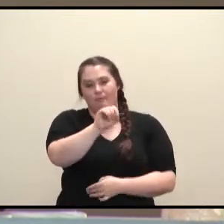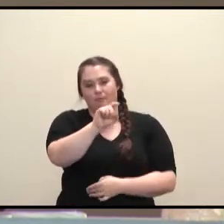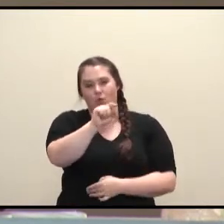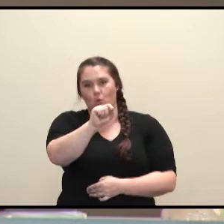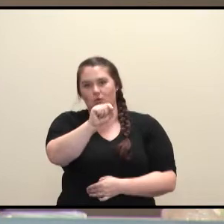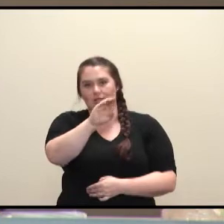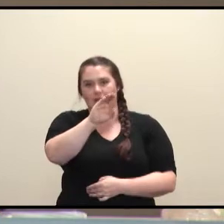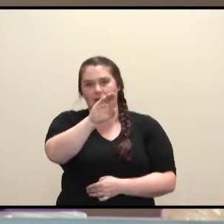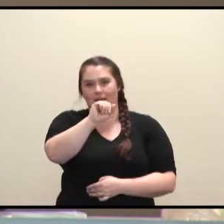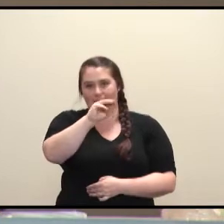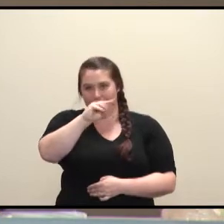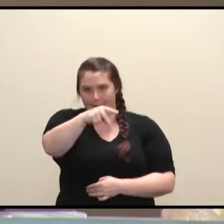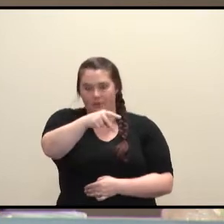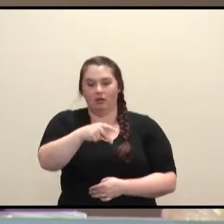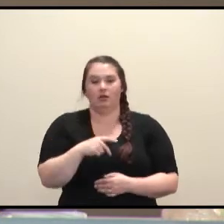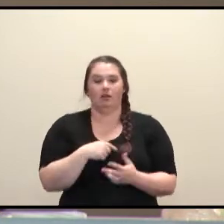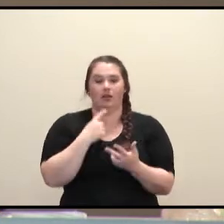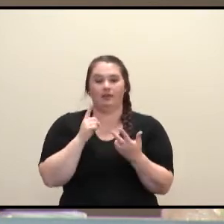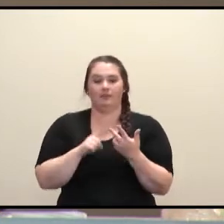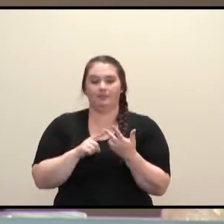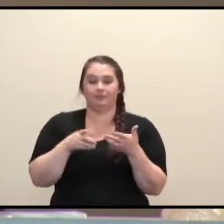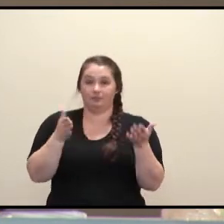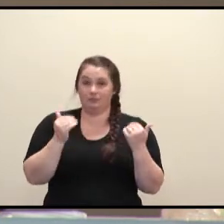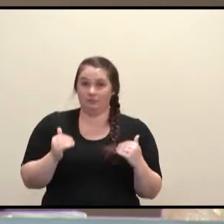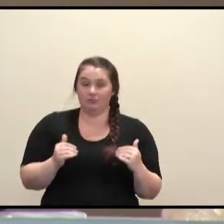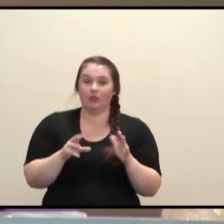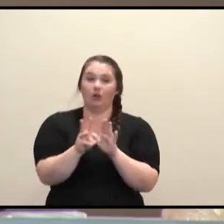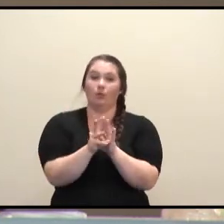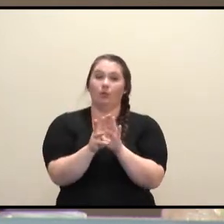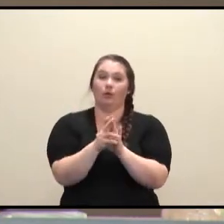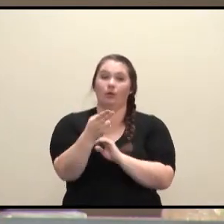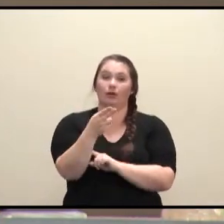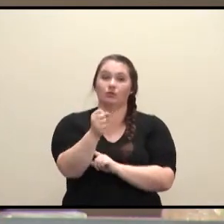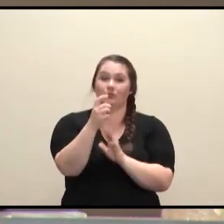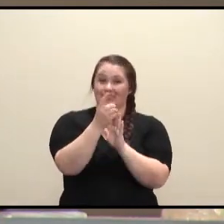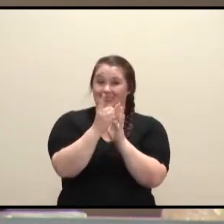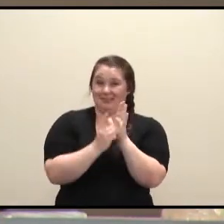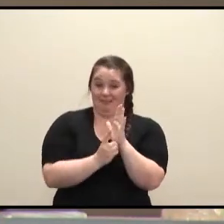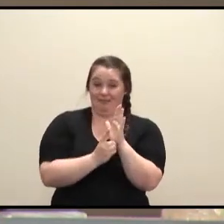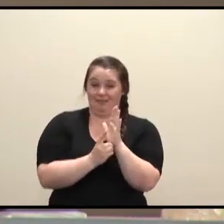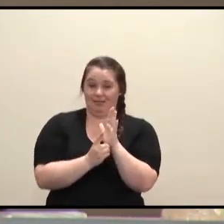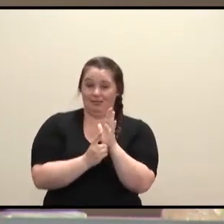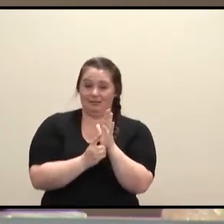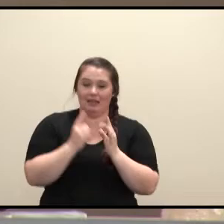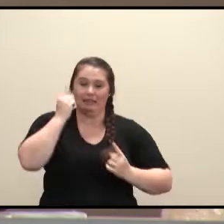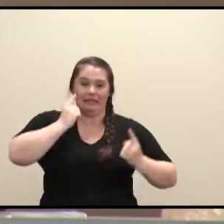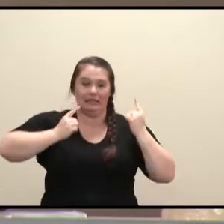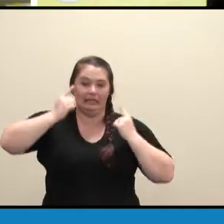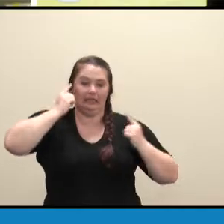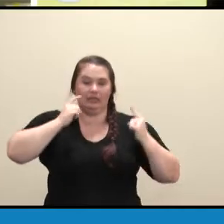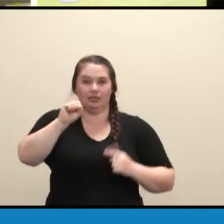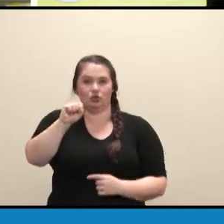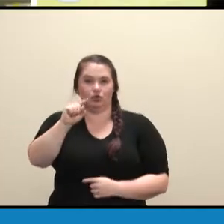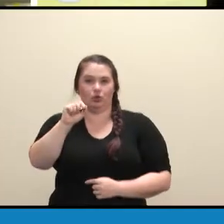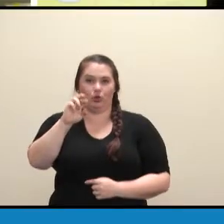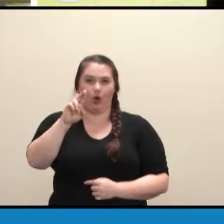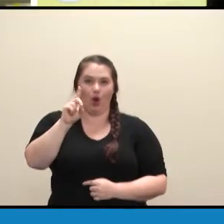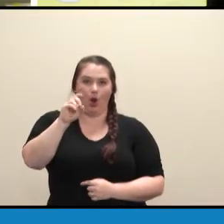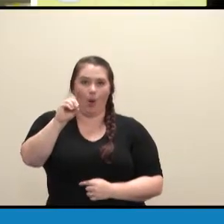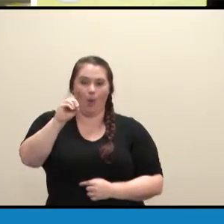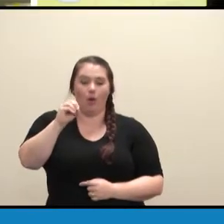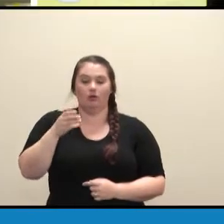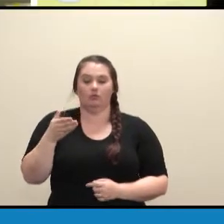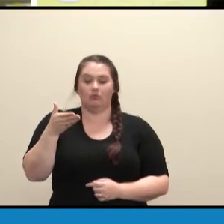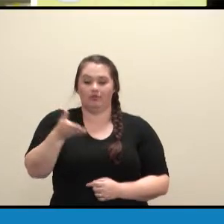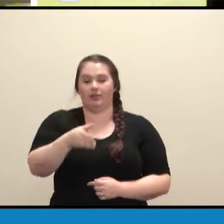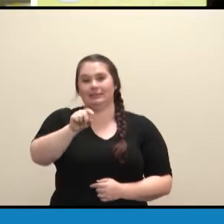Also, slightly connected is our Waco High School Design Thinking Studio that was held on Monday at